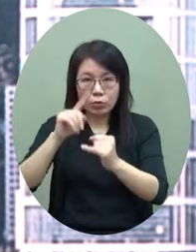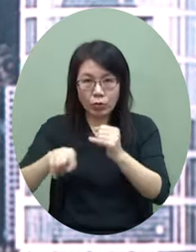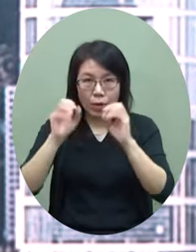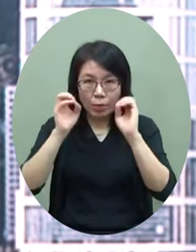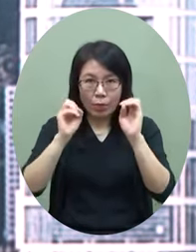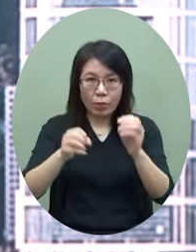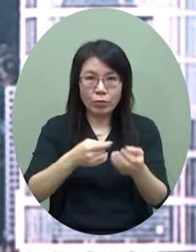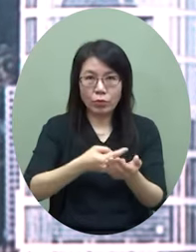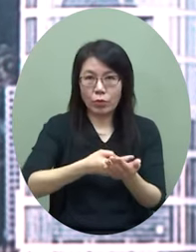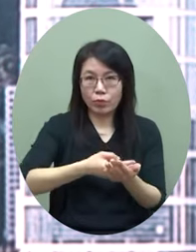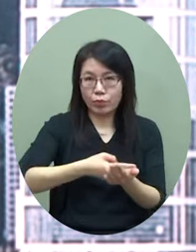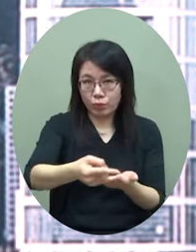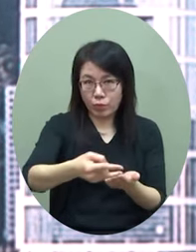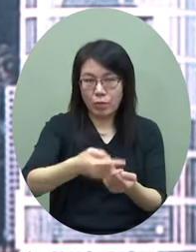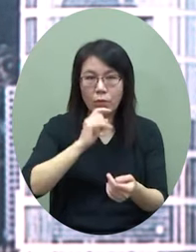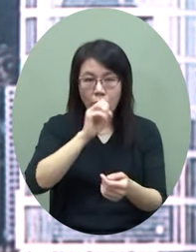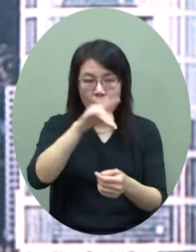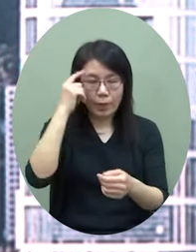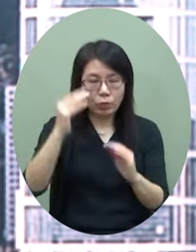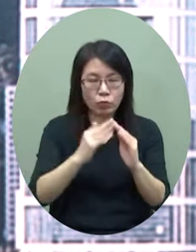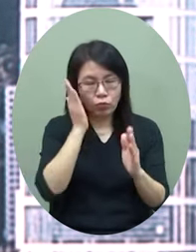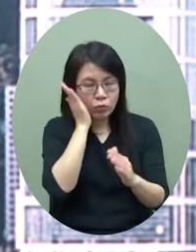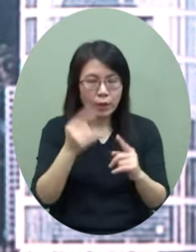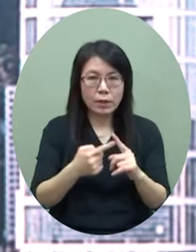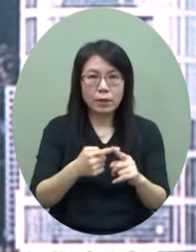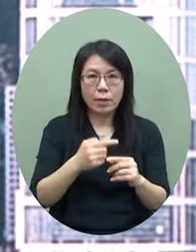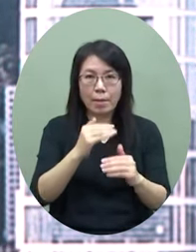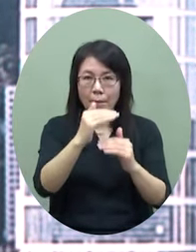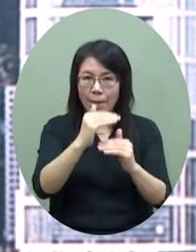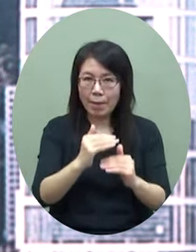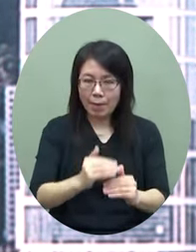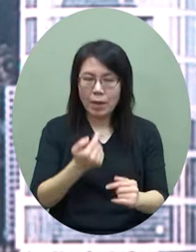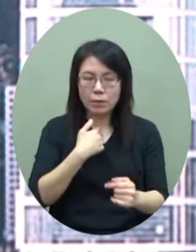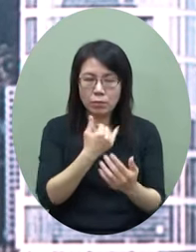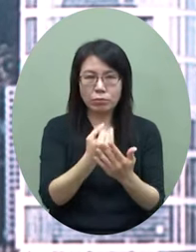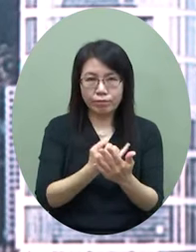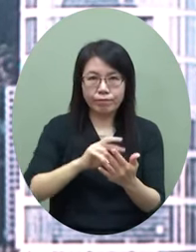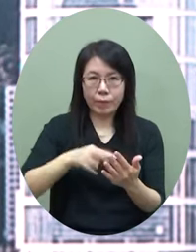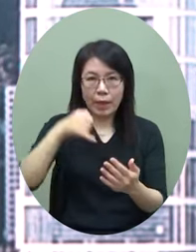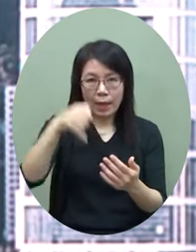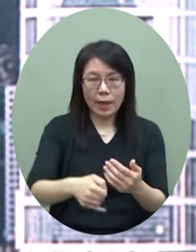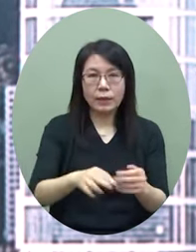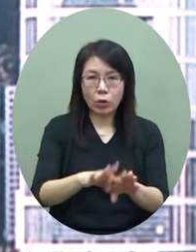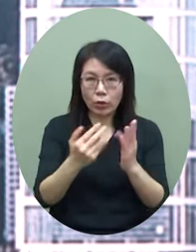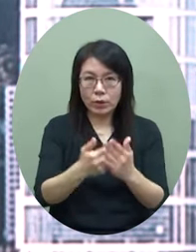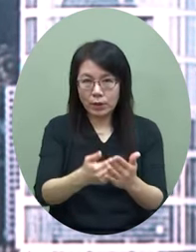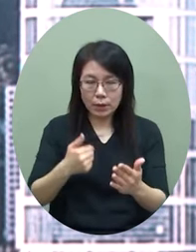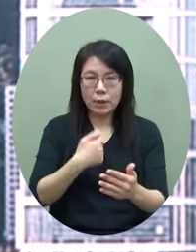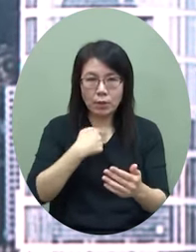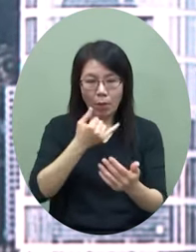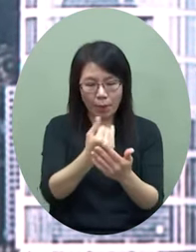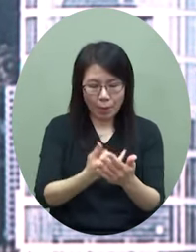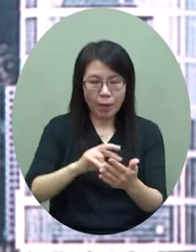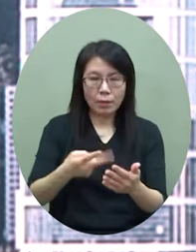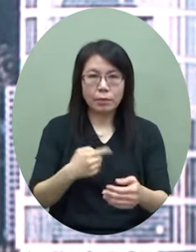so all this will be revisitedbefore the next operationthe second question I did not